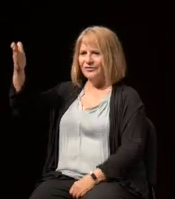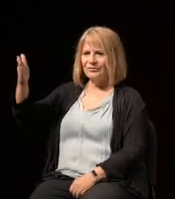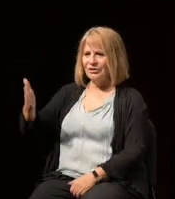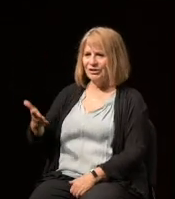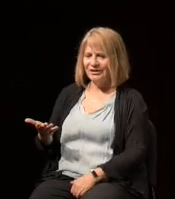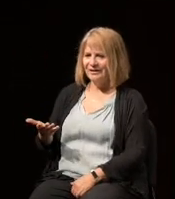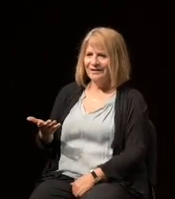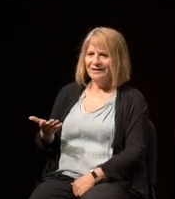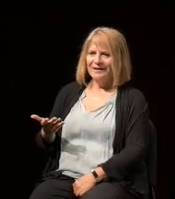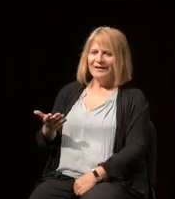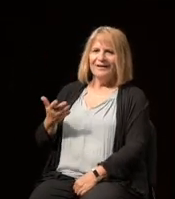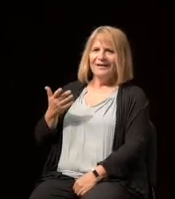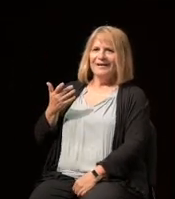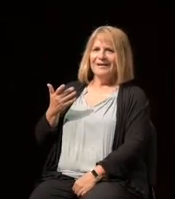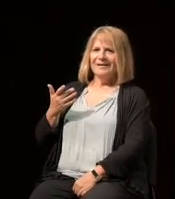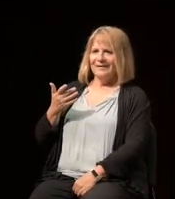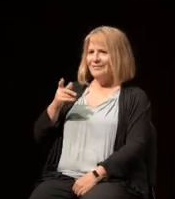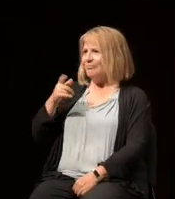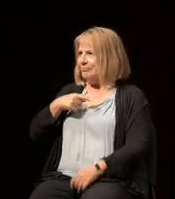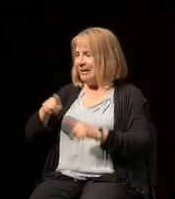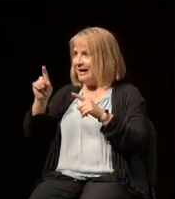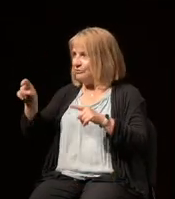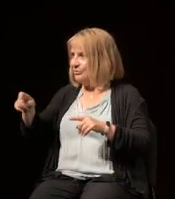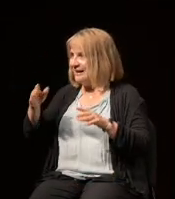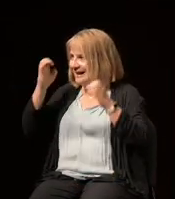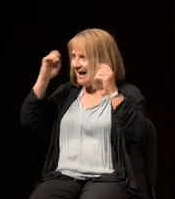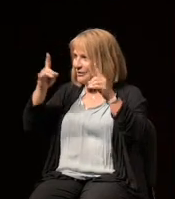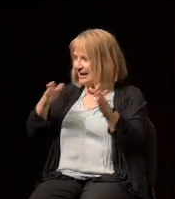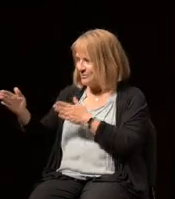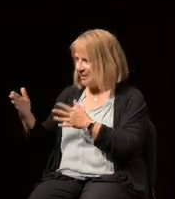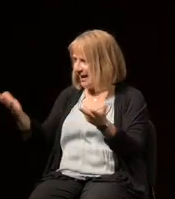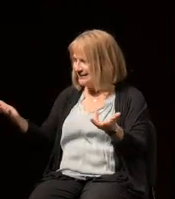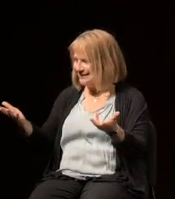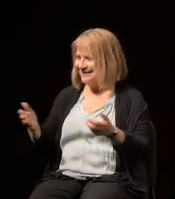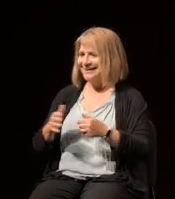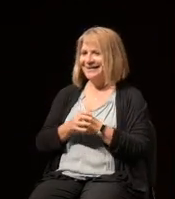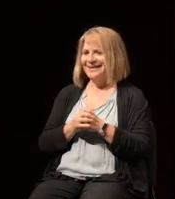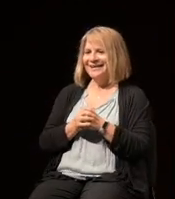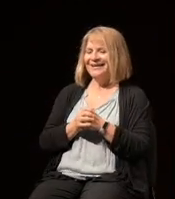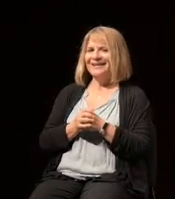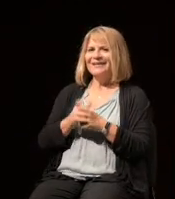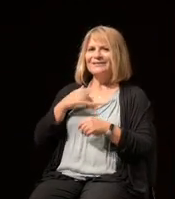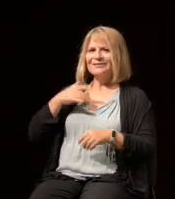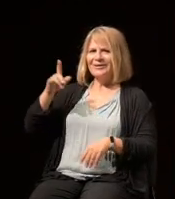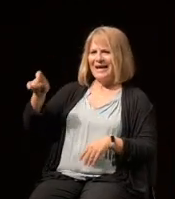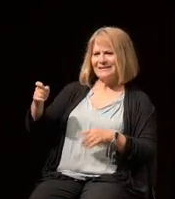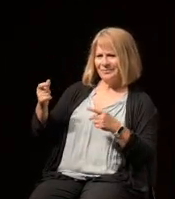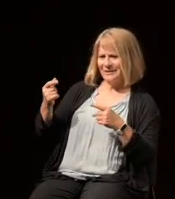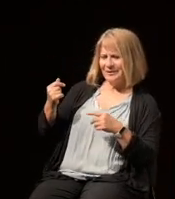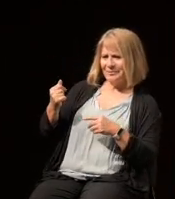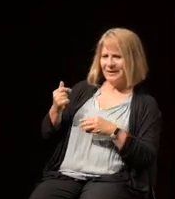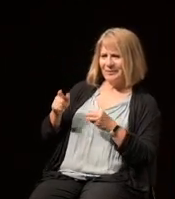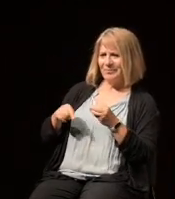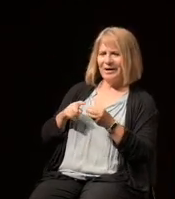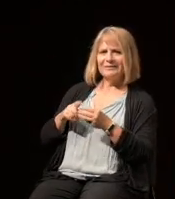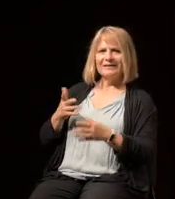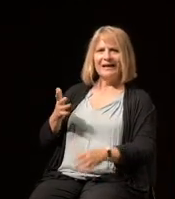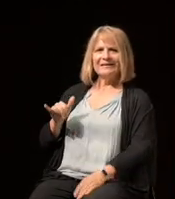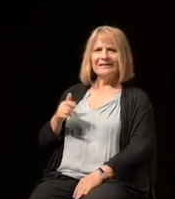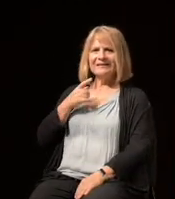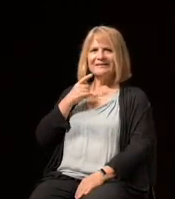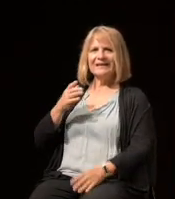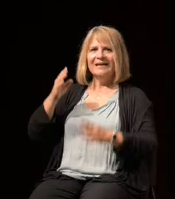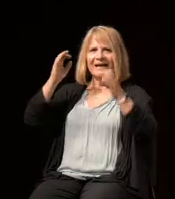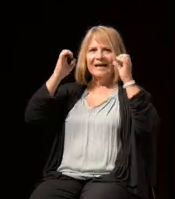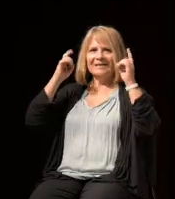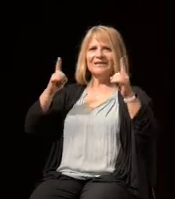know, there's an ed plan to be done. So we asked him a little bit about it, and he said,